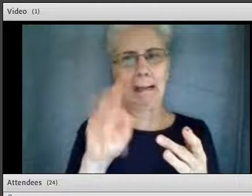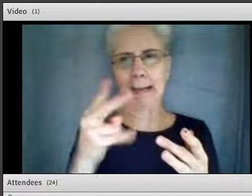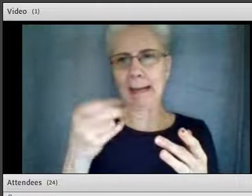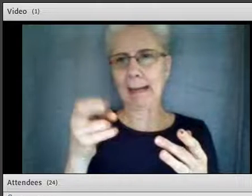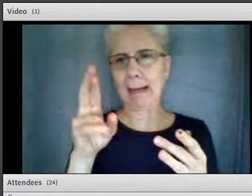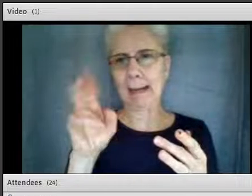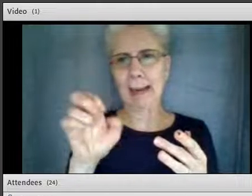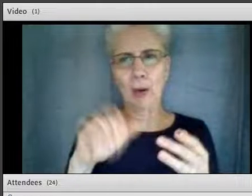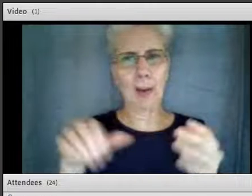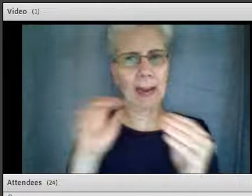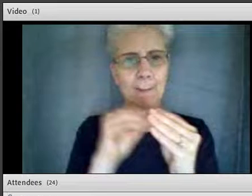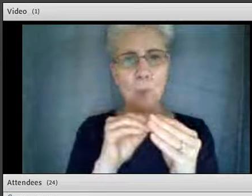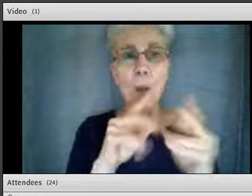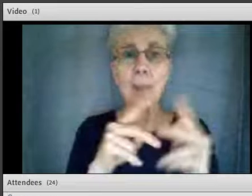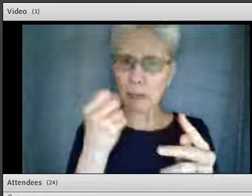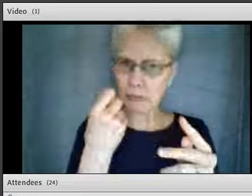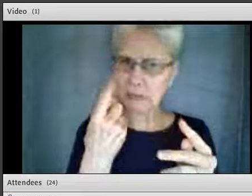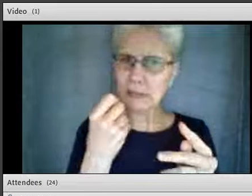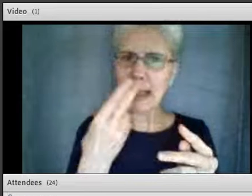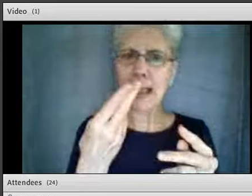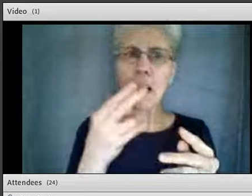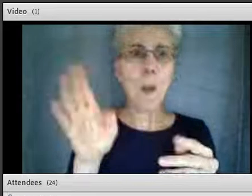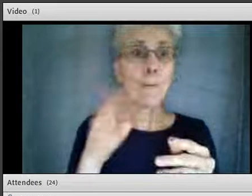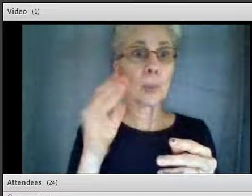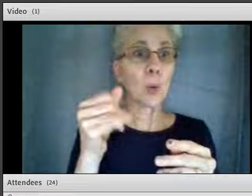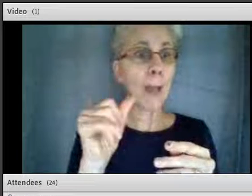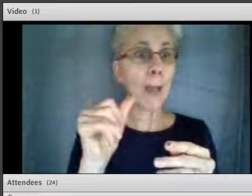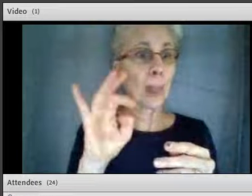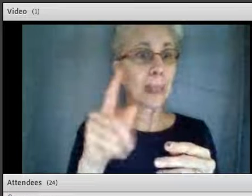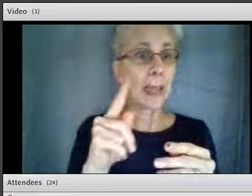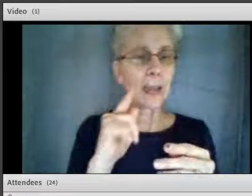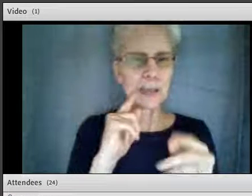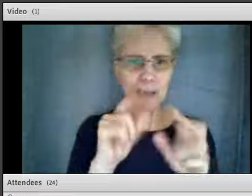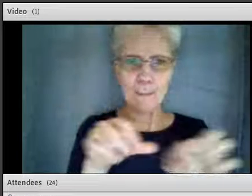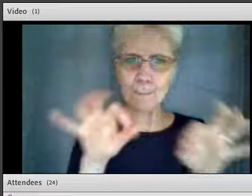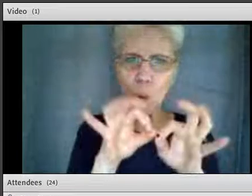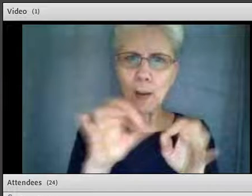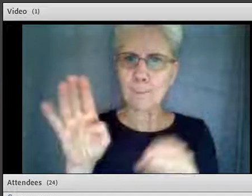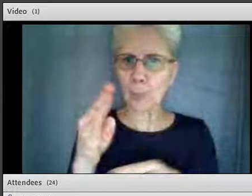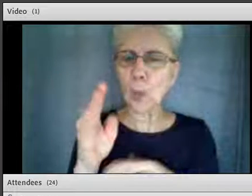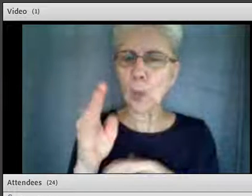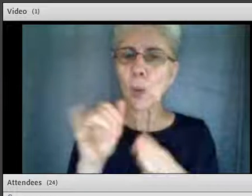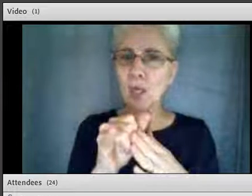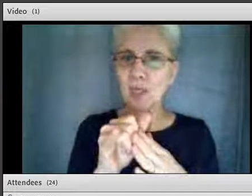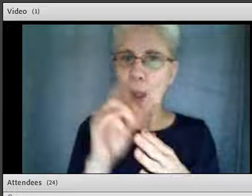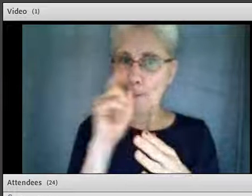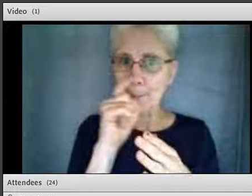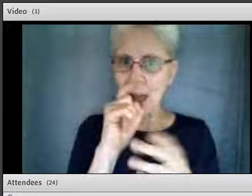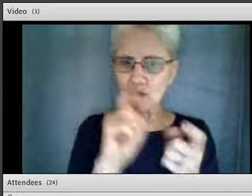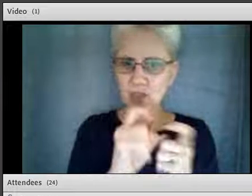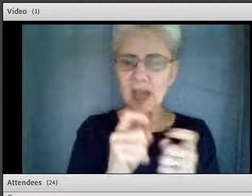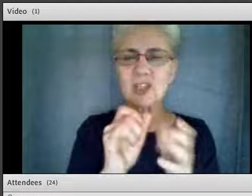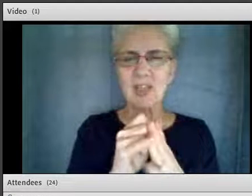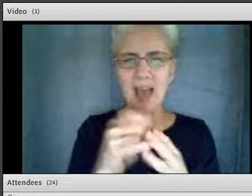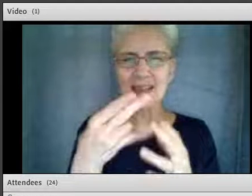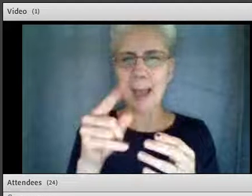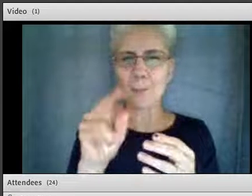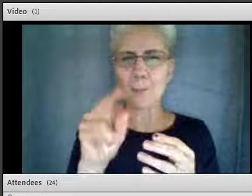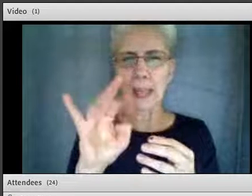is it's underlined, it's blue. Their mouse changes that it's a hyperlink. So you don't really have to say click here for